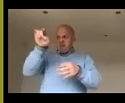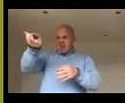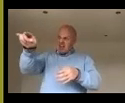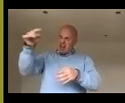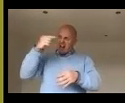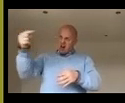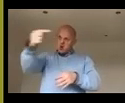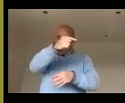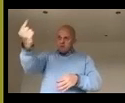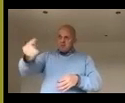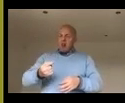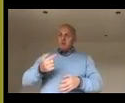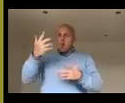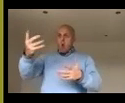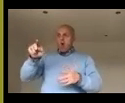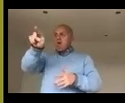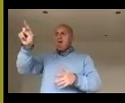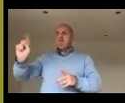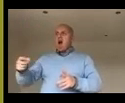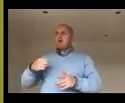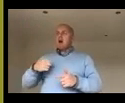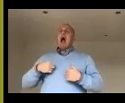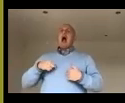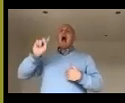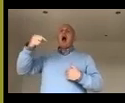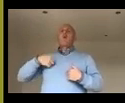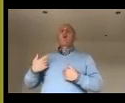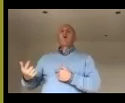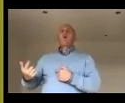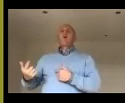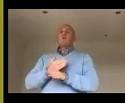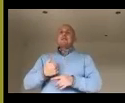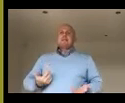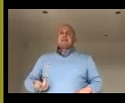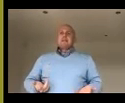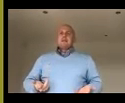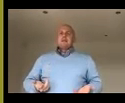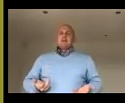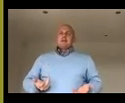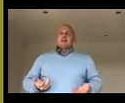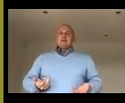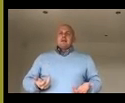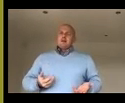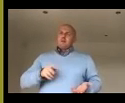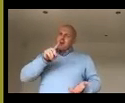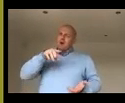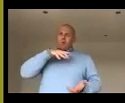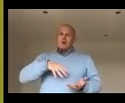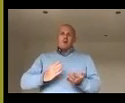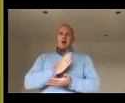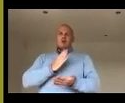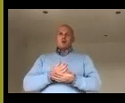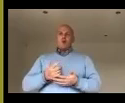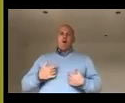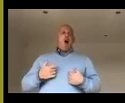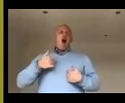can't. So you can deliver it where people can't get to the food bank. But we want to make sure that you're not just doing your own little